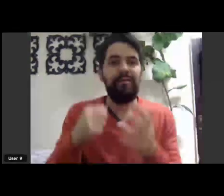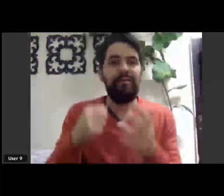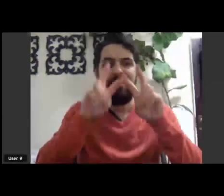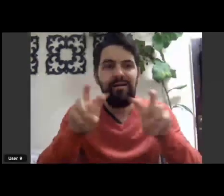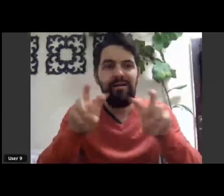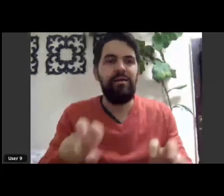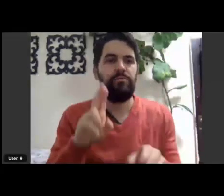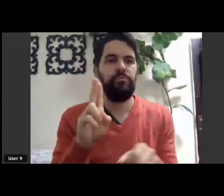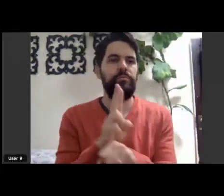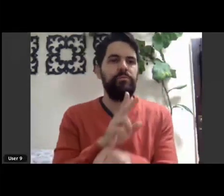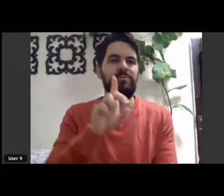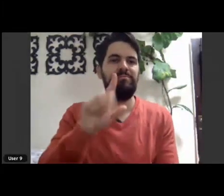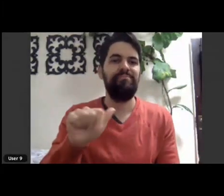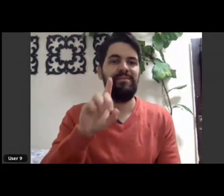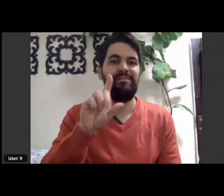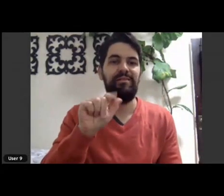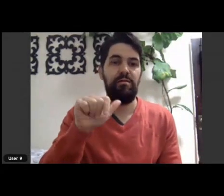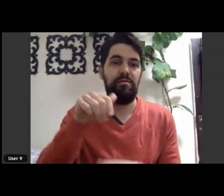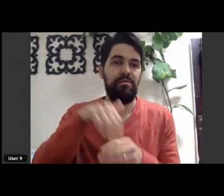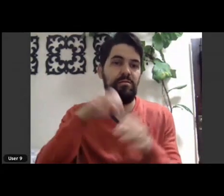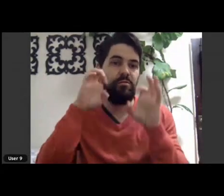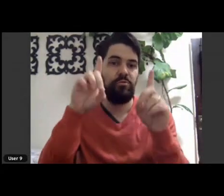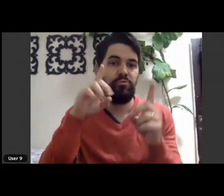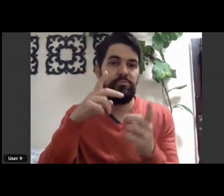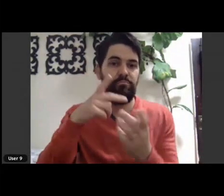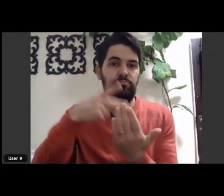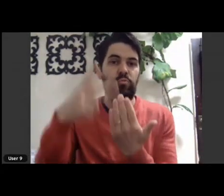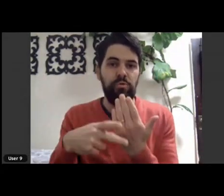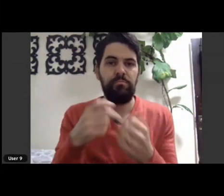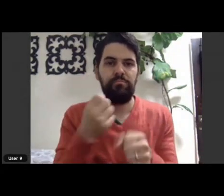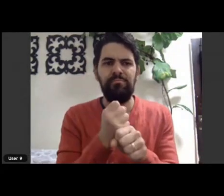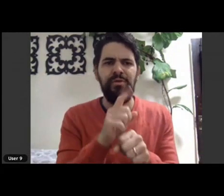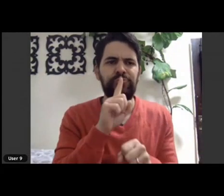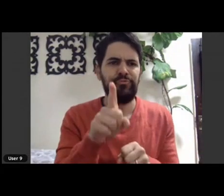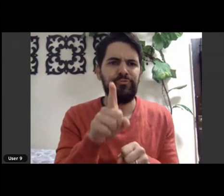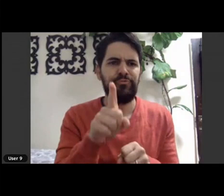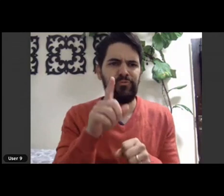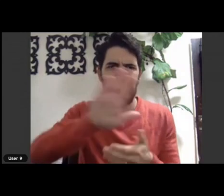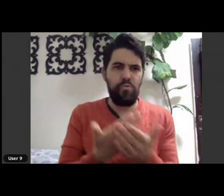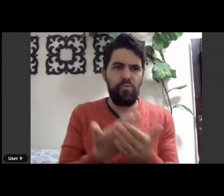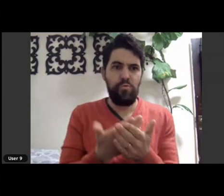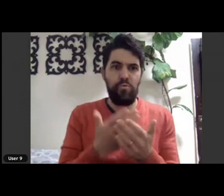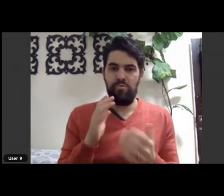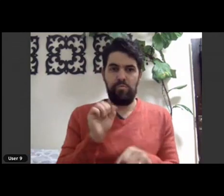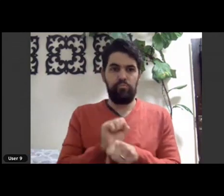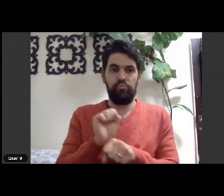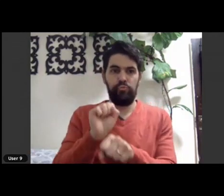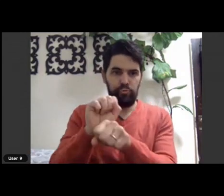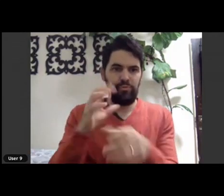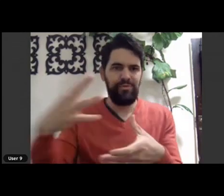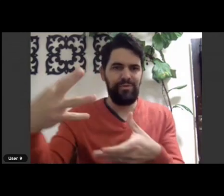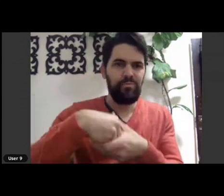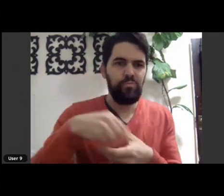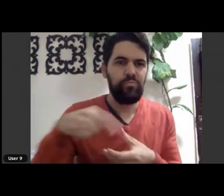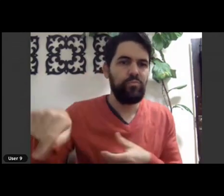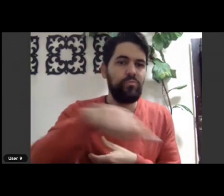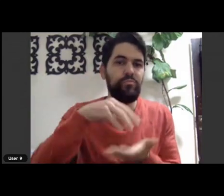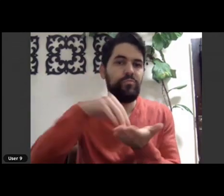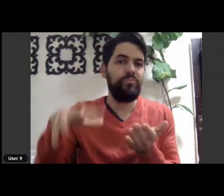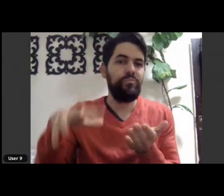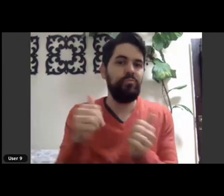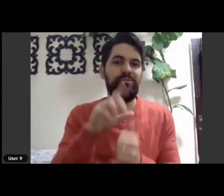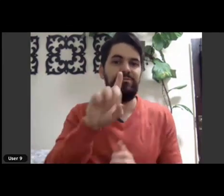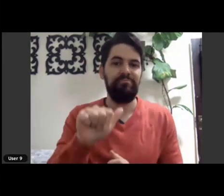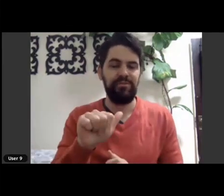The USAID Office of Education is really committed to collecting and analyzing disability data within the education programs to make